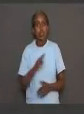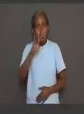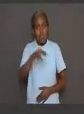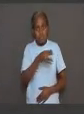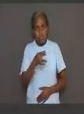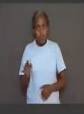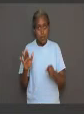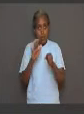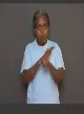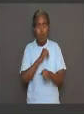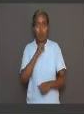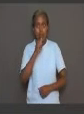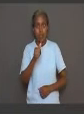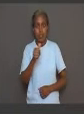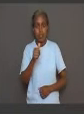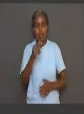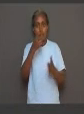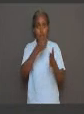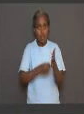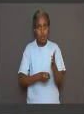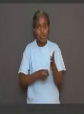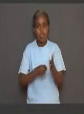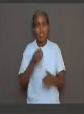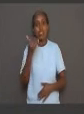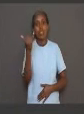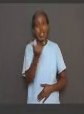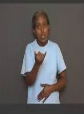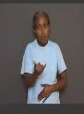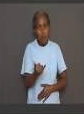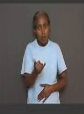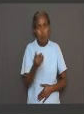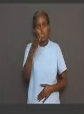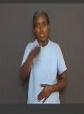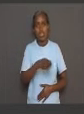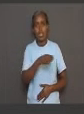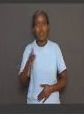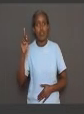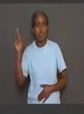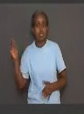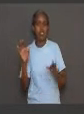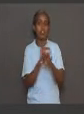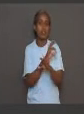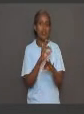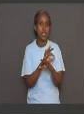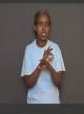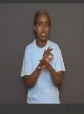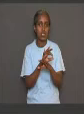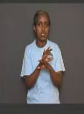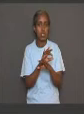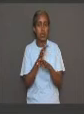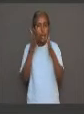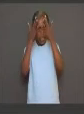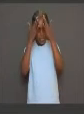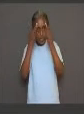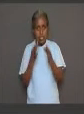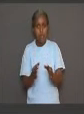a table of values, draw the graph of this function by